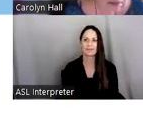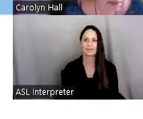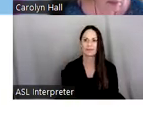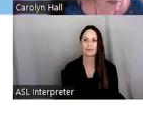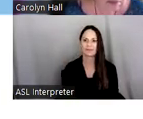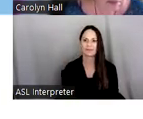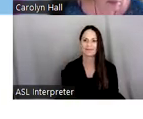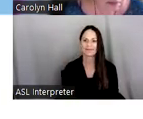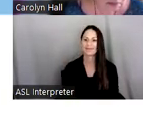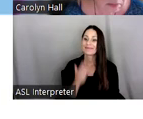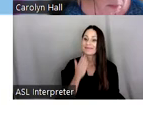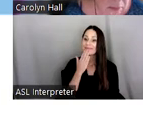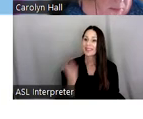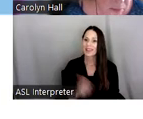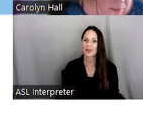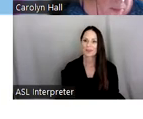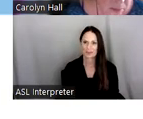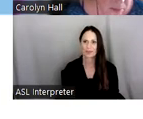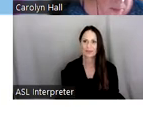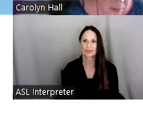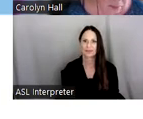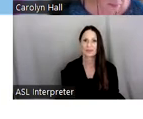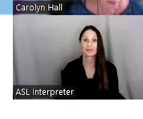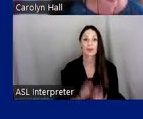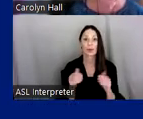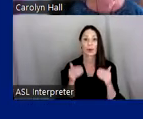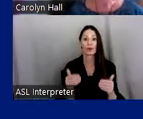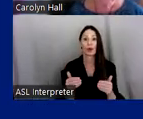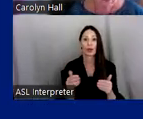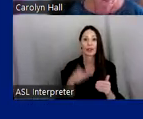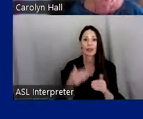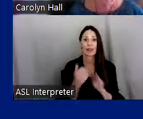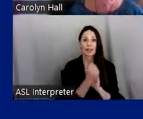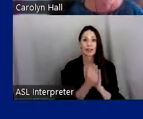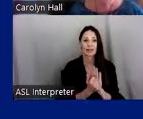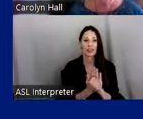All right, thank you. Can we move forward to the next item?